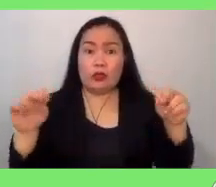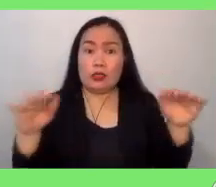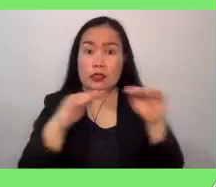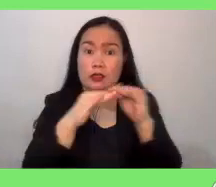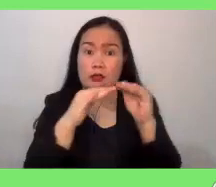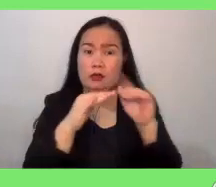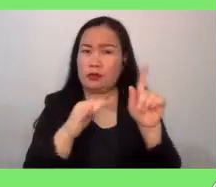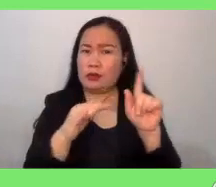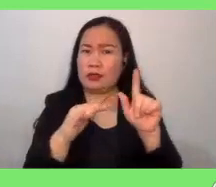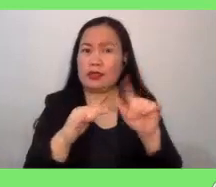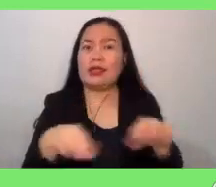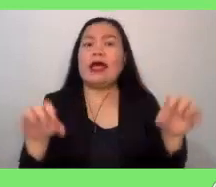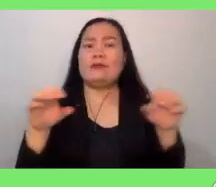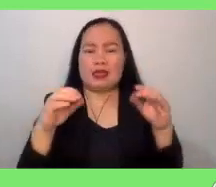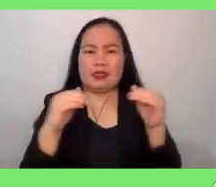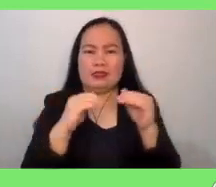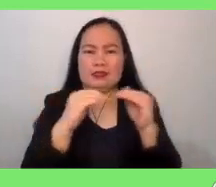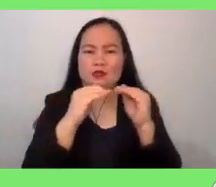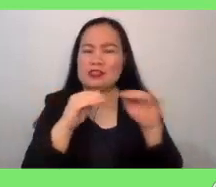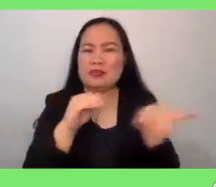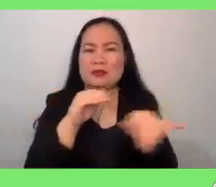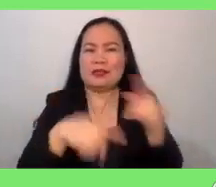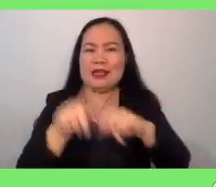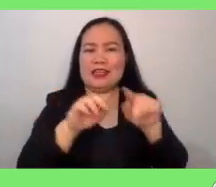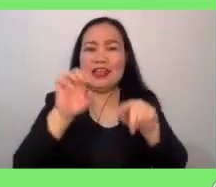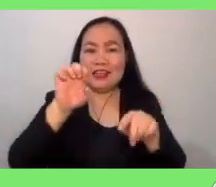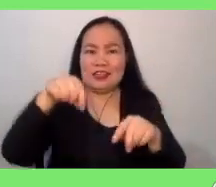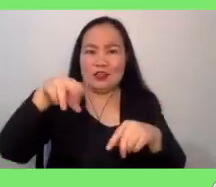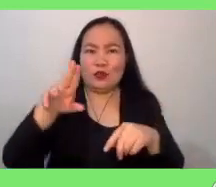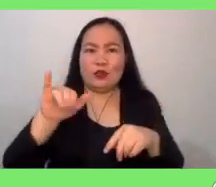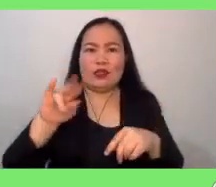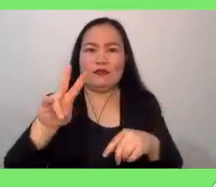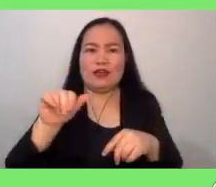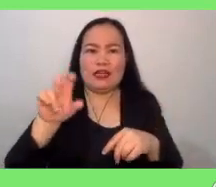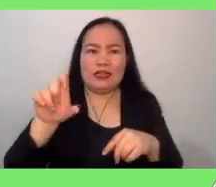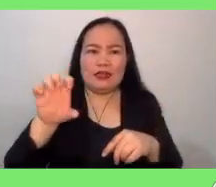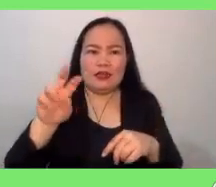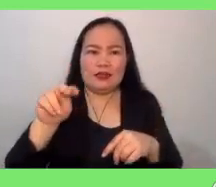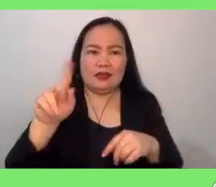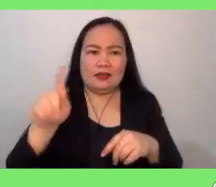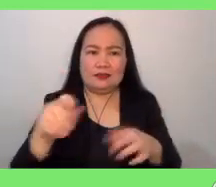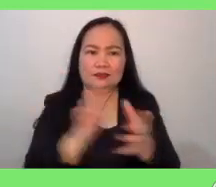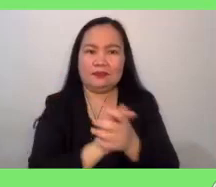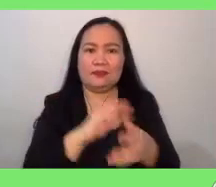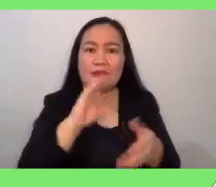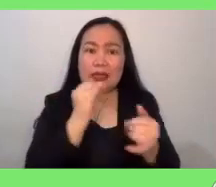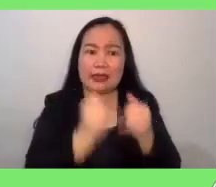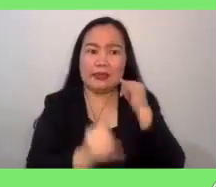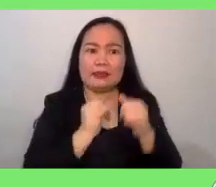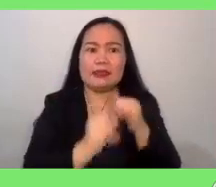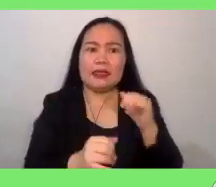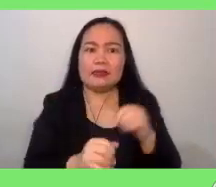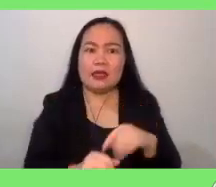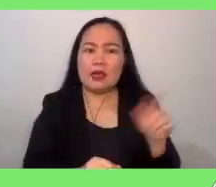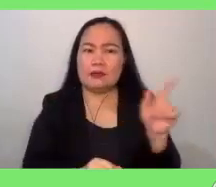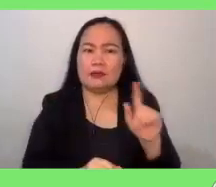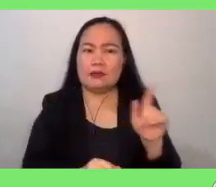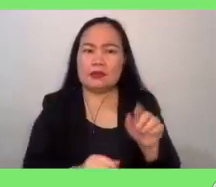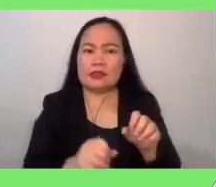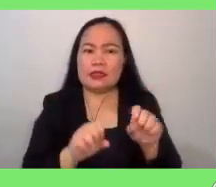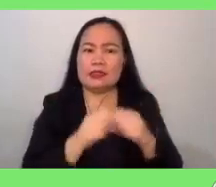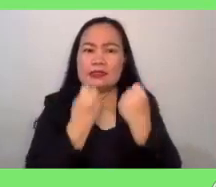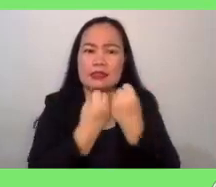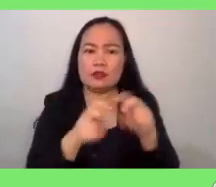mo, anong tawag sa kanila? Equivalent. And the last one, the blank is the set of values. Ito yung